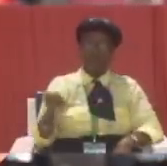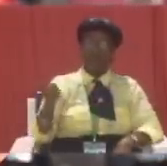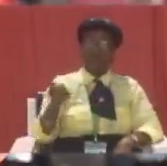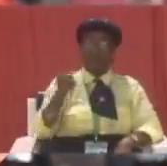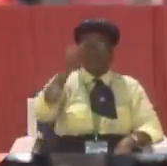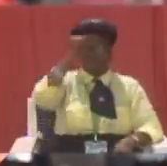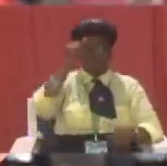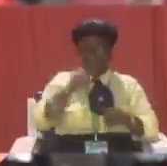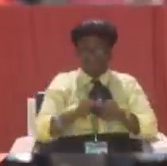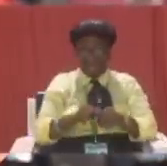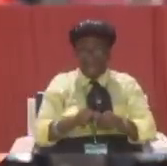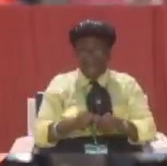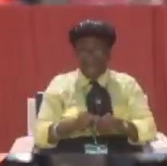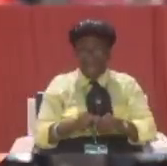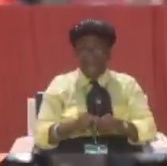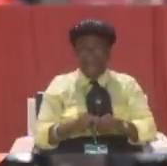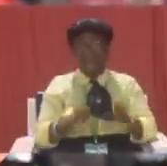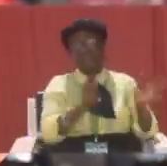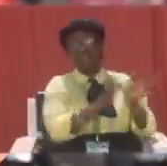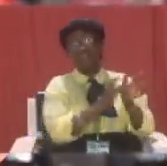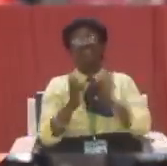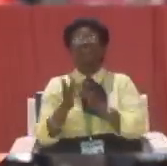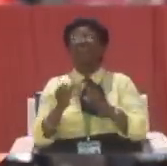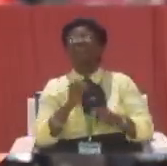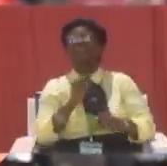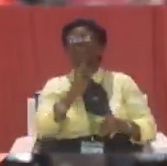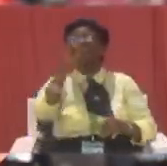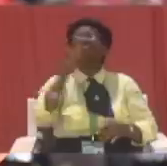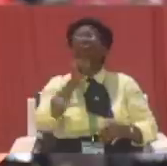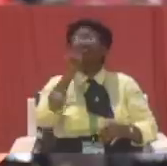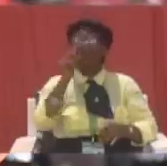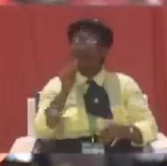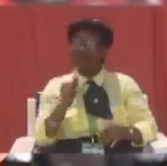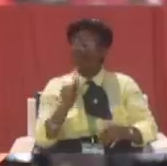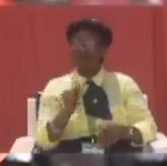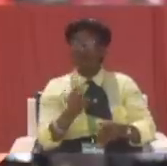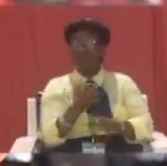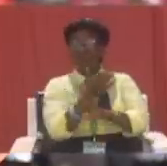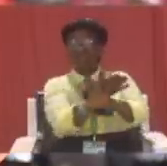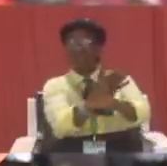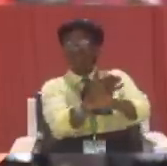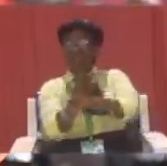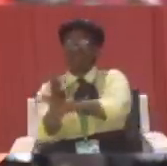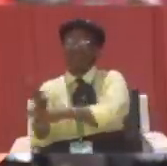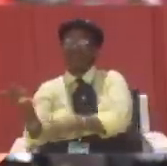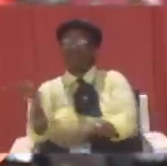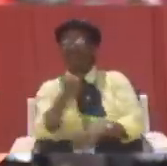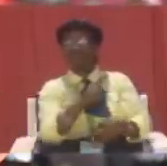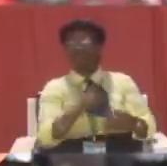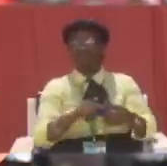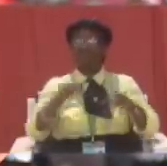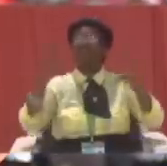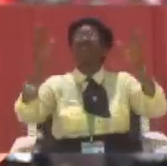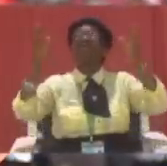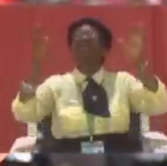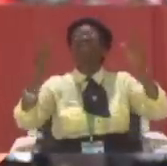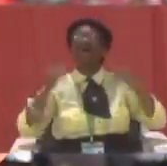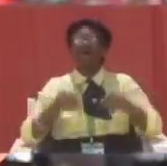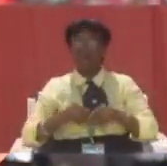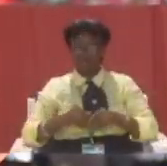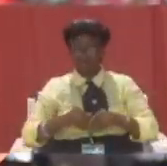to clap, you clap. If you don't want to clap, you don't have to worry. He has more